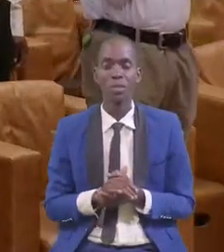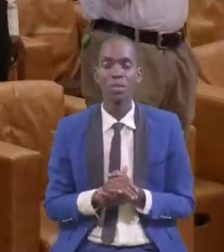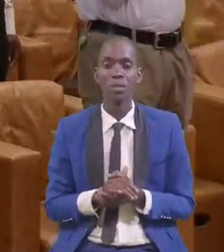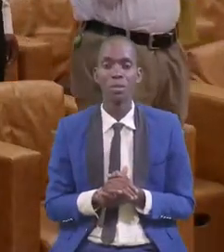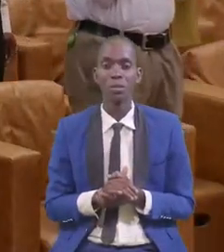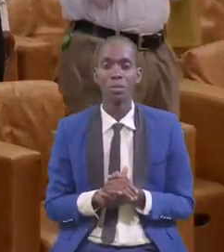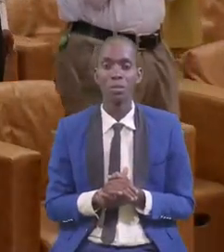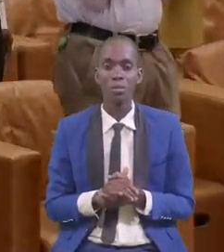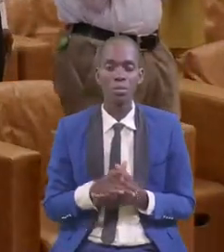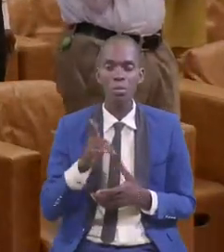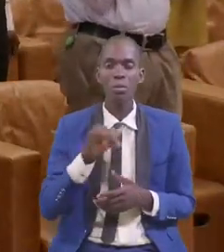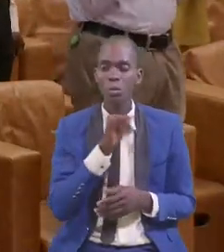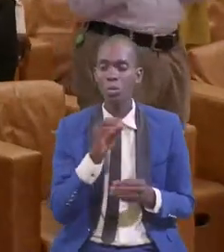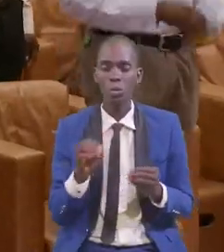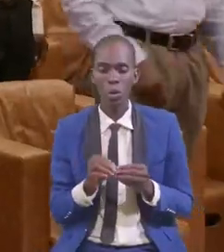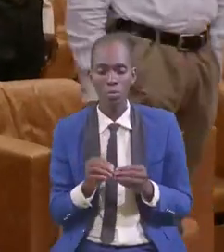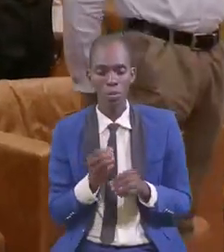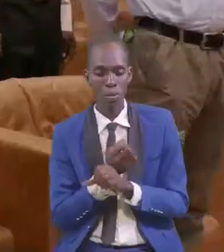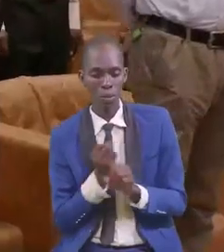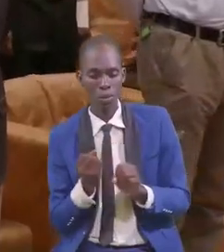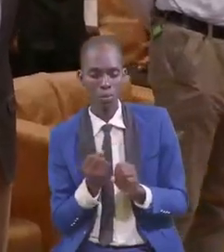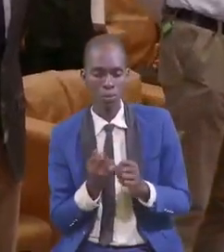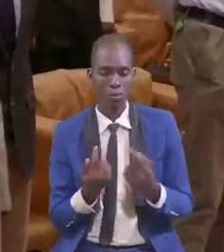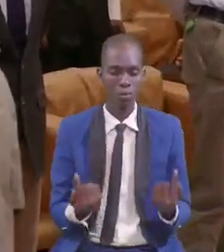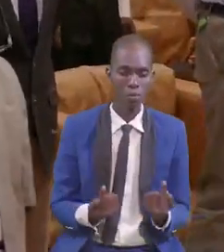You're no more falling and rising.